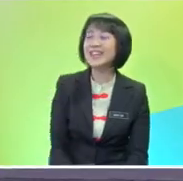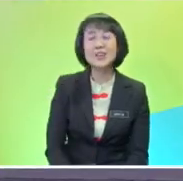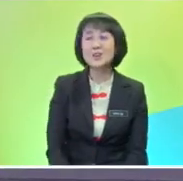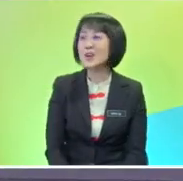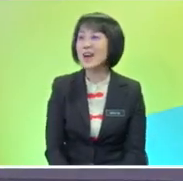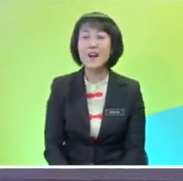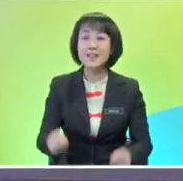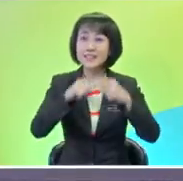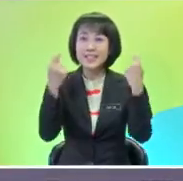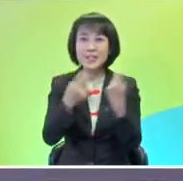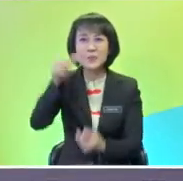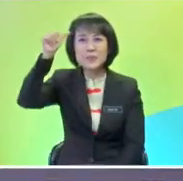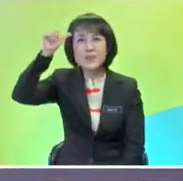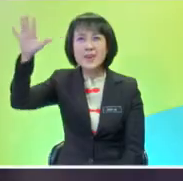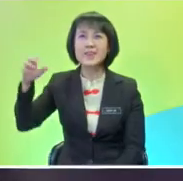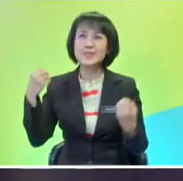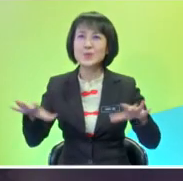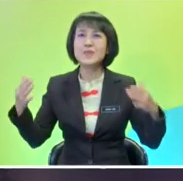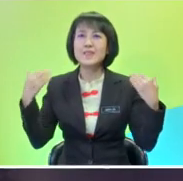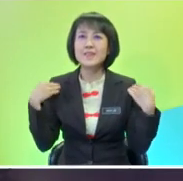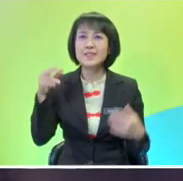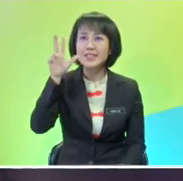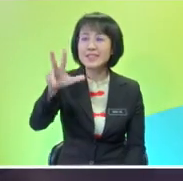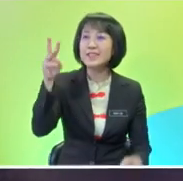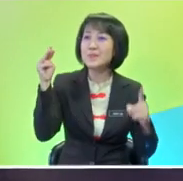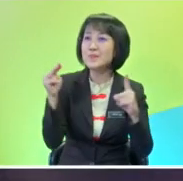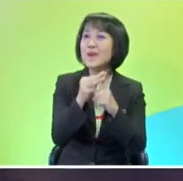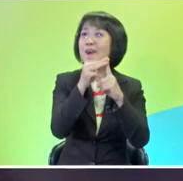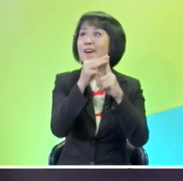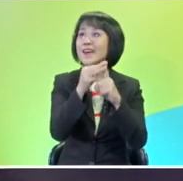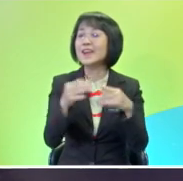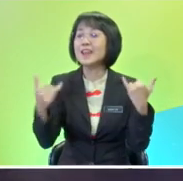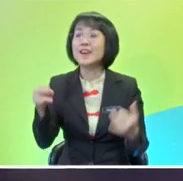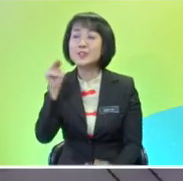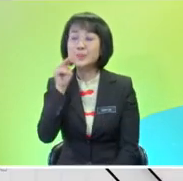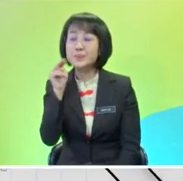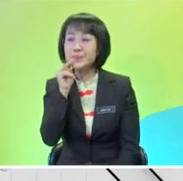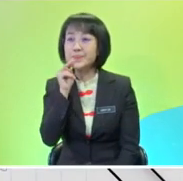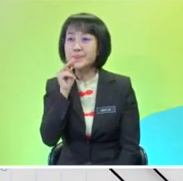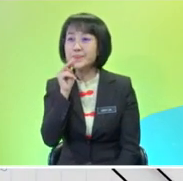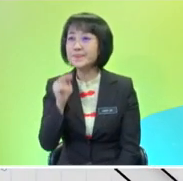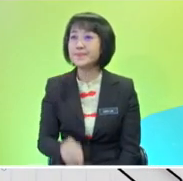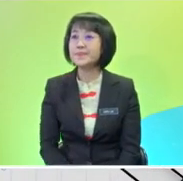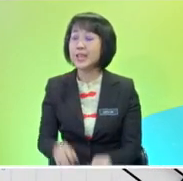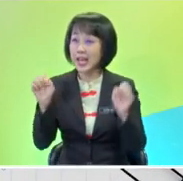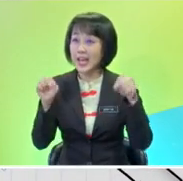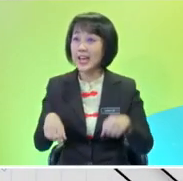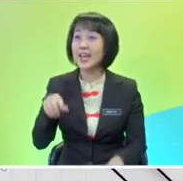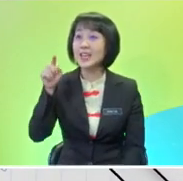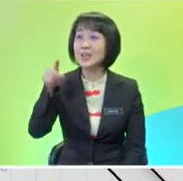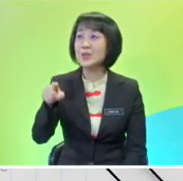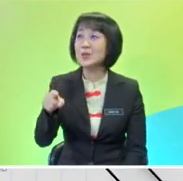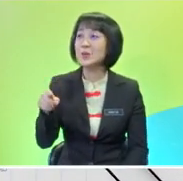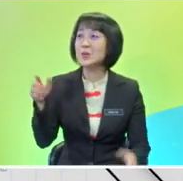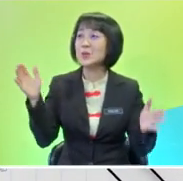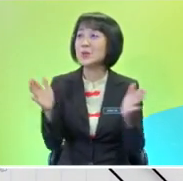3 points. Leaves Nasiwa. Come on, Nasiwa. Give me a challenge. Can you clap? Can I clap?